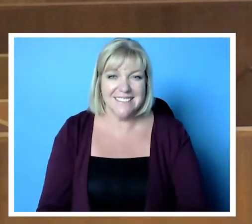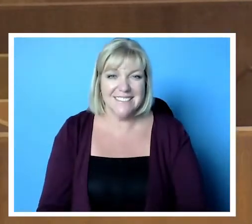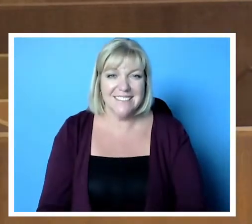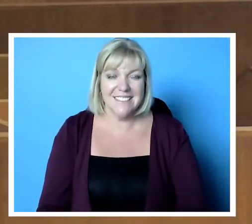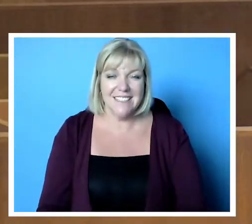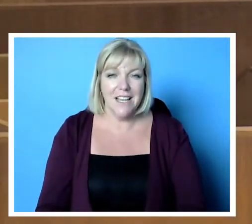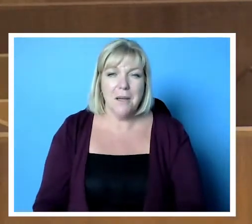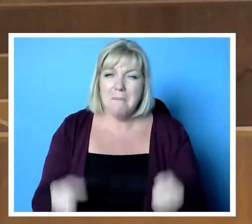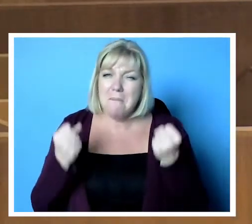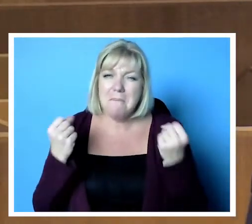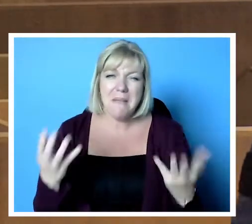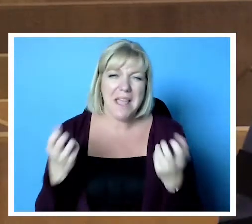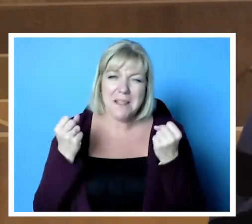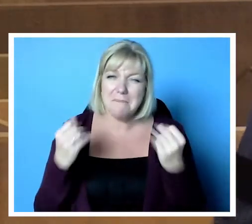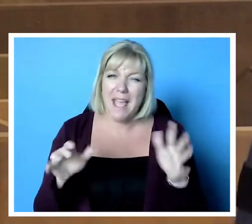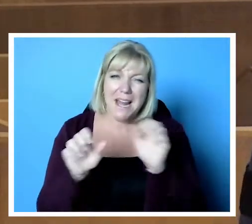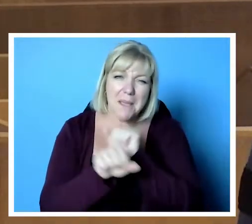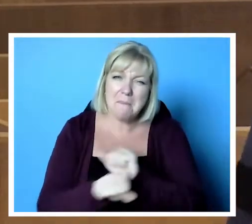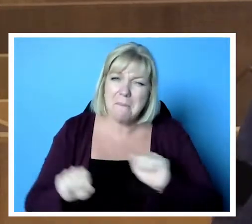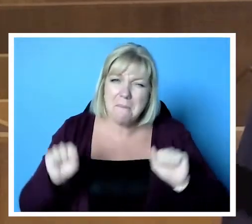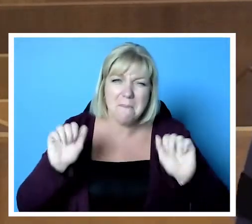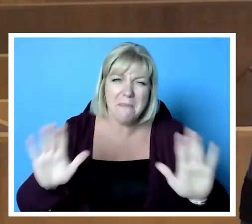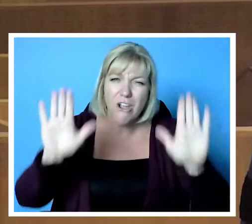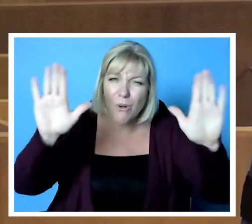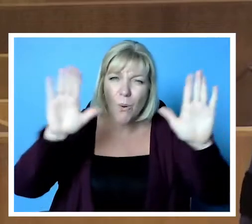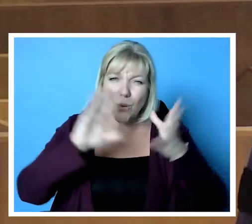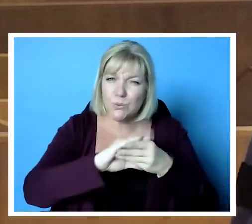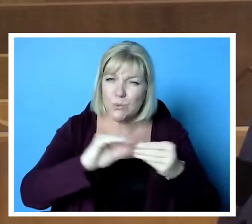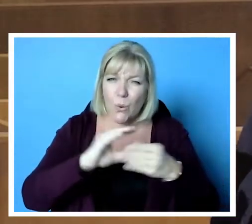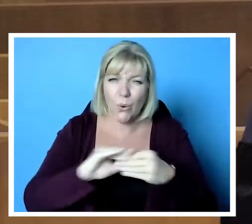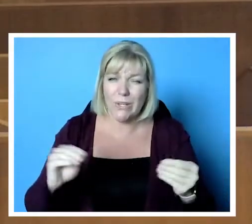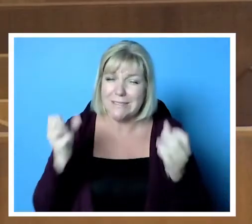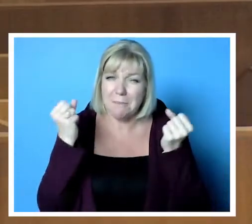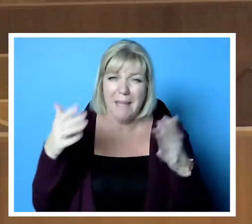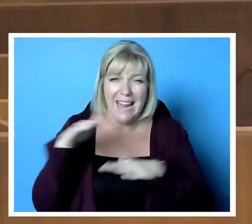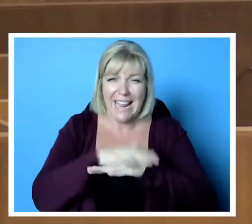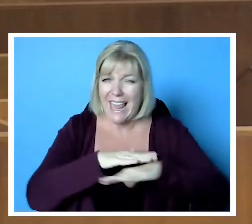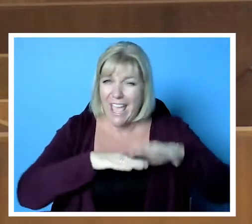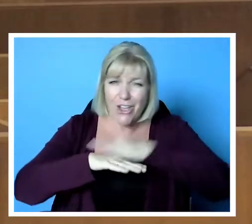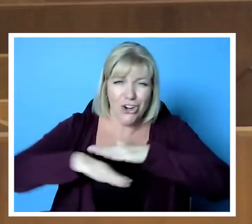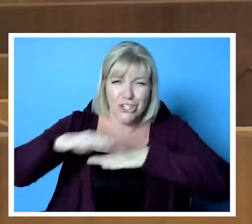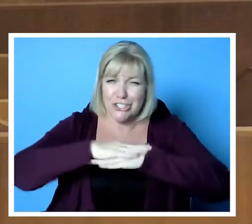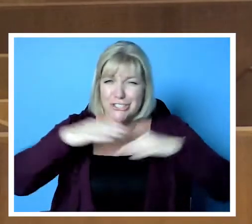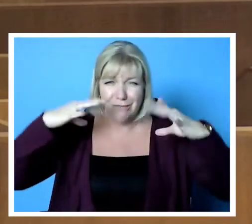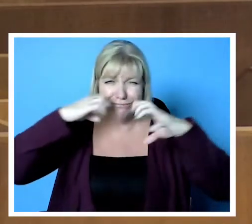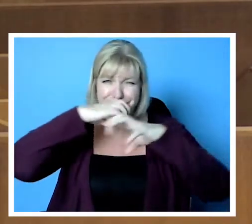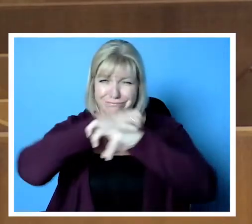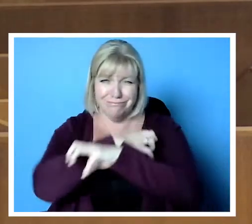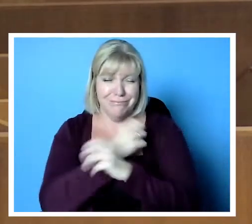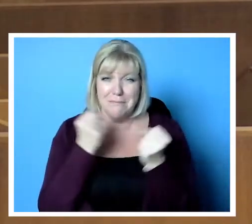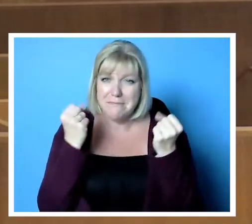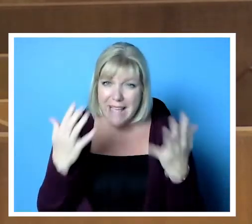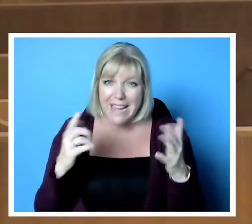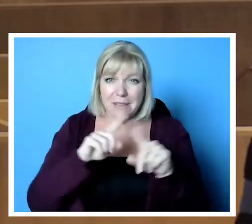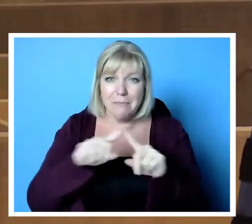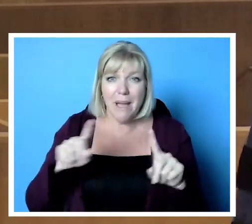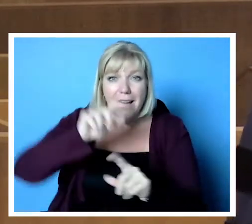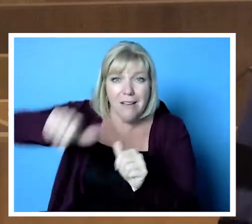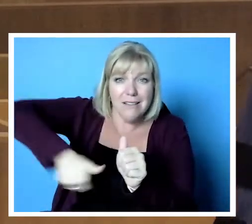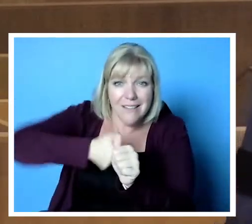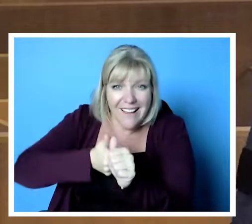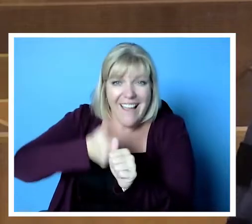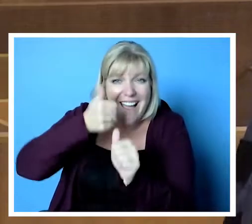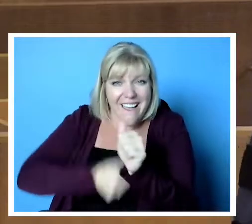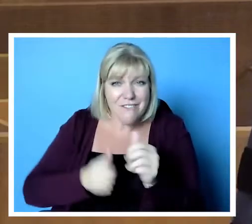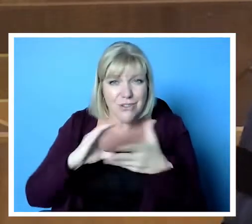They are miracle stories with many layers and complexities, but at the heart of every healing story in the Gospels is